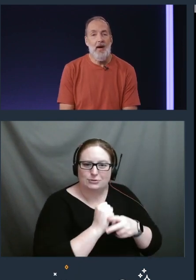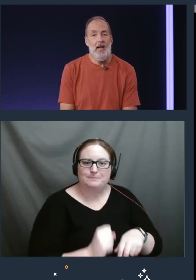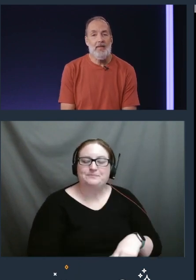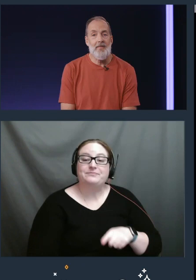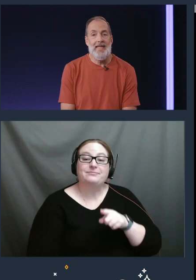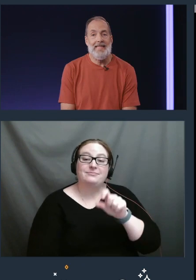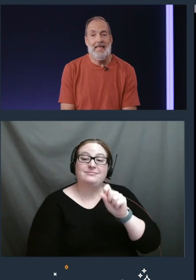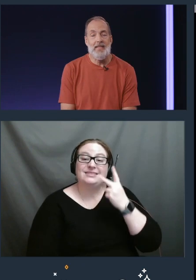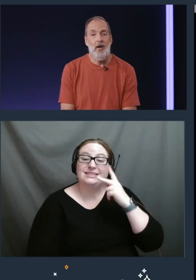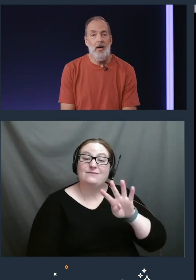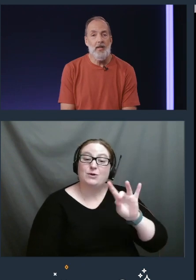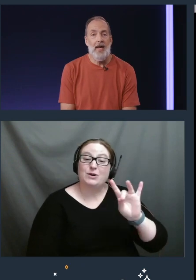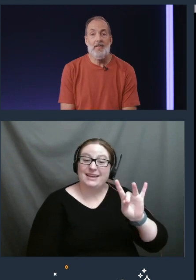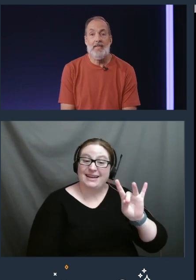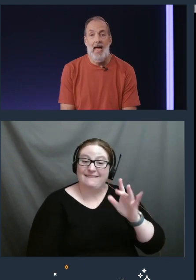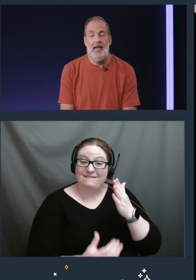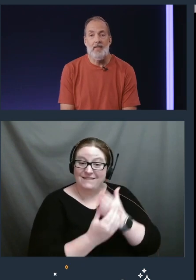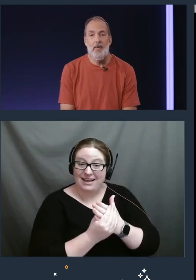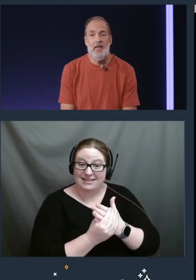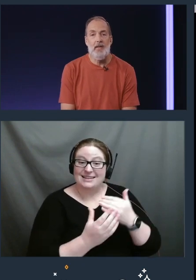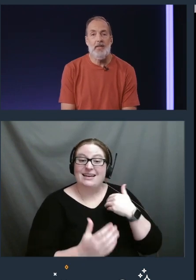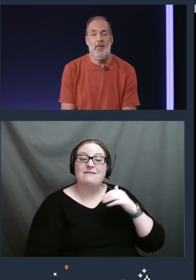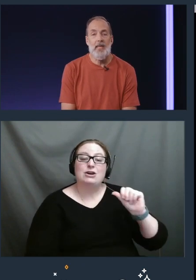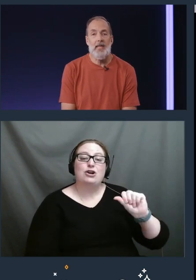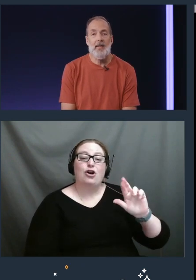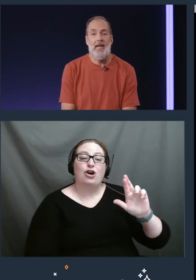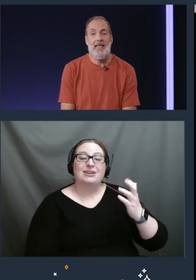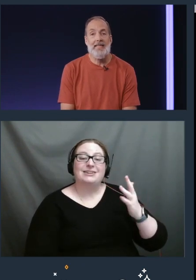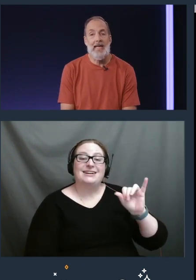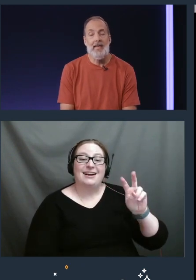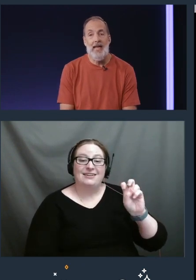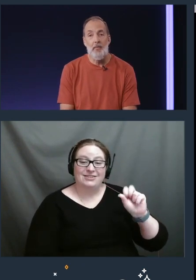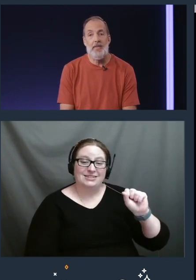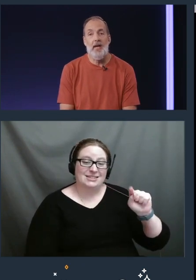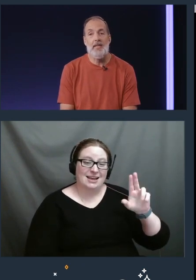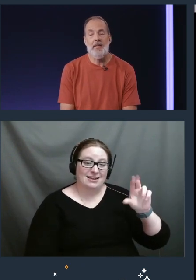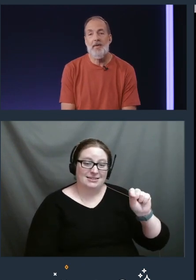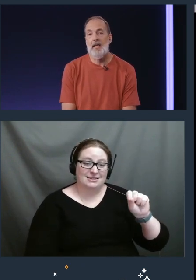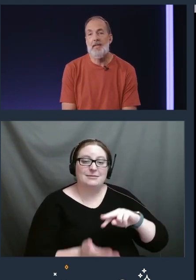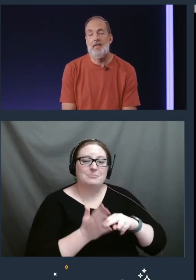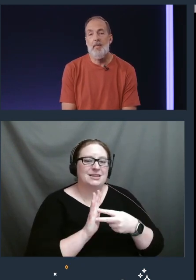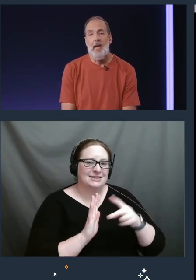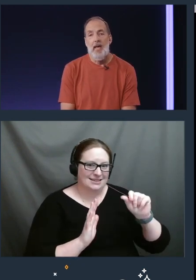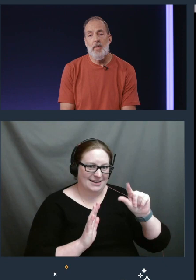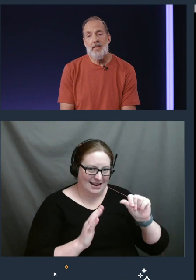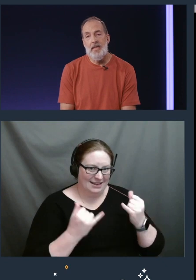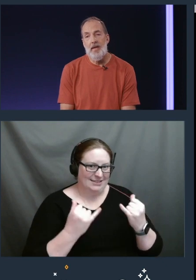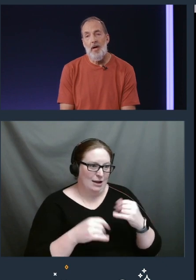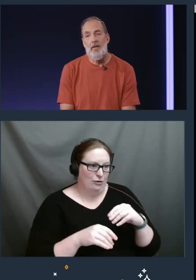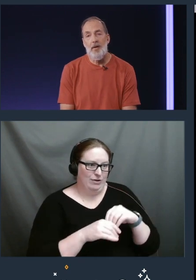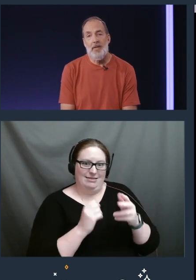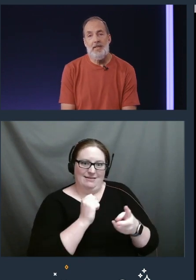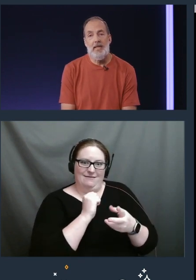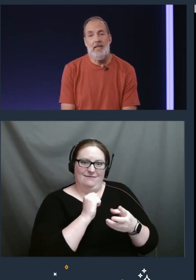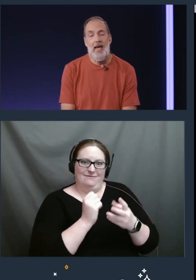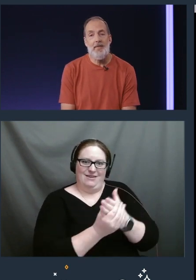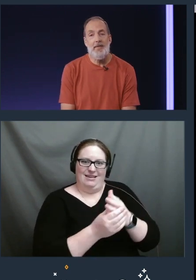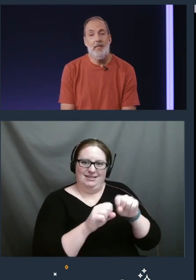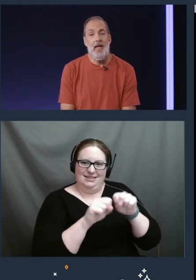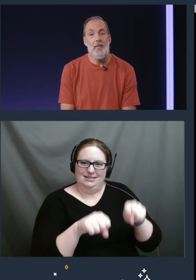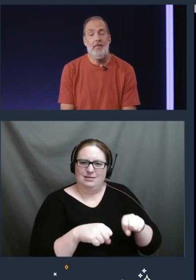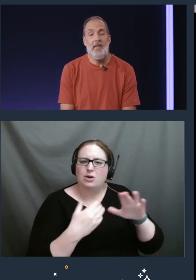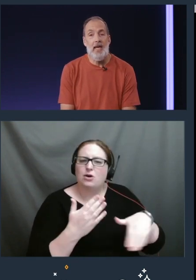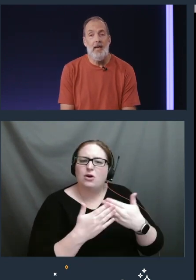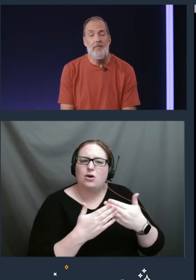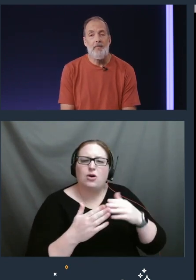48 files have an exist archive status within Lustre, meaning that the data now resides in the file system. And we can see that all the OSTs have